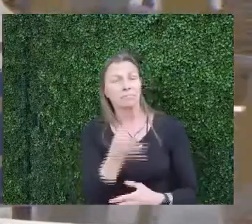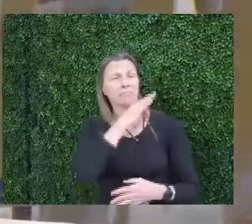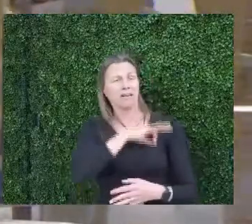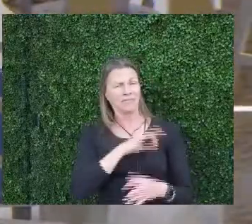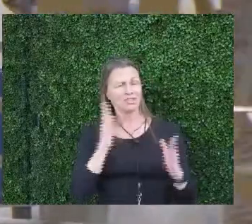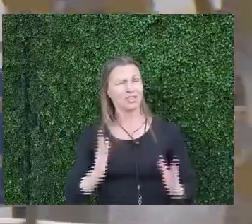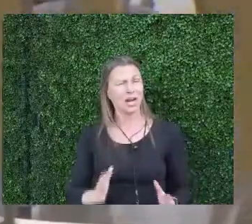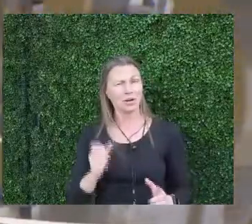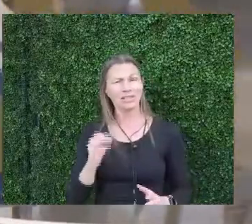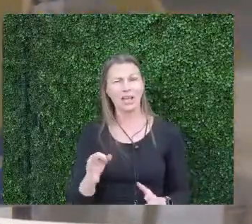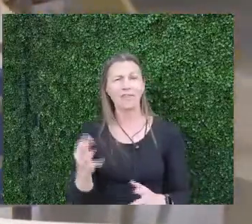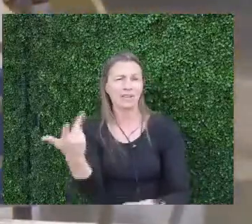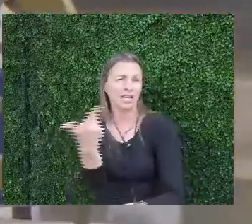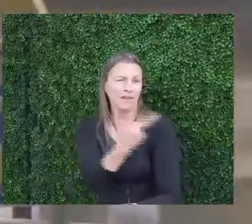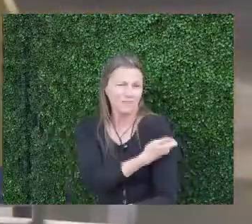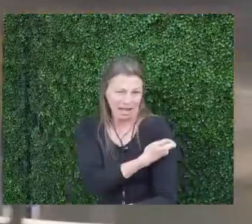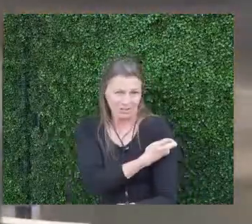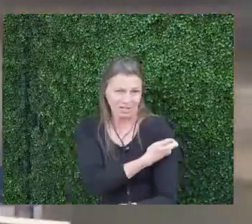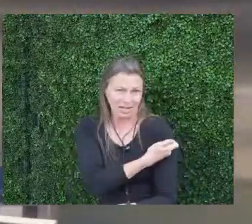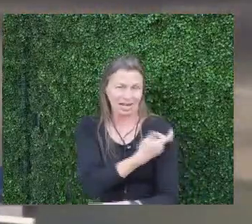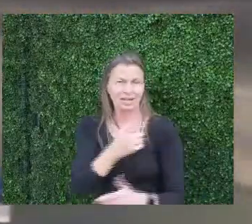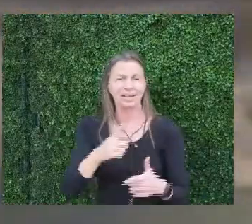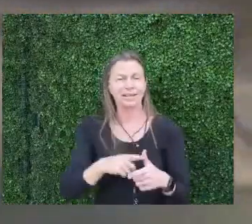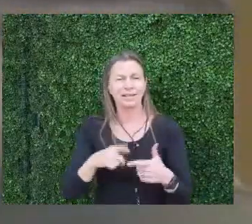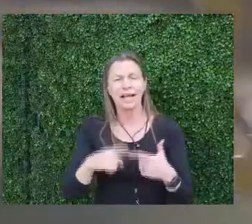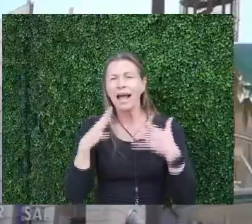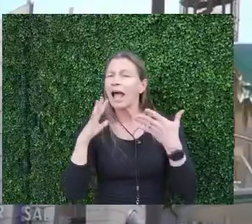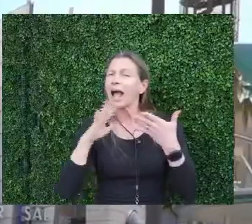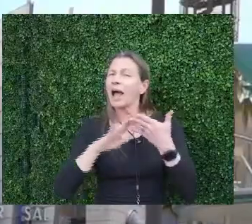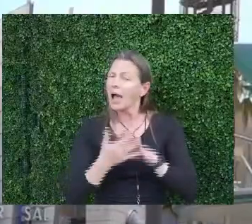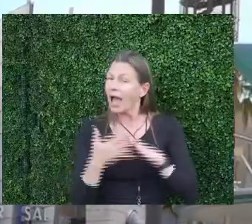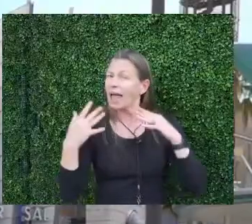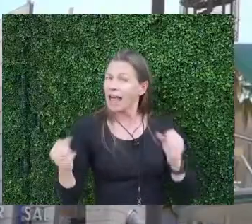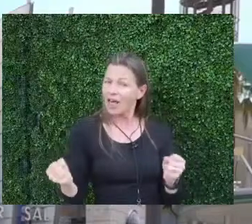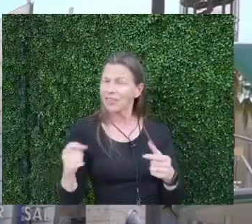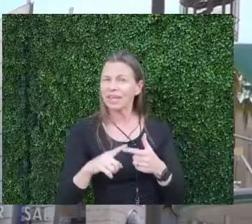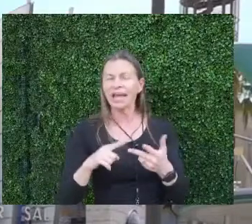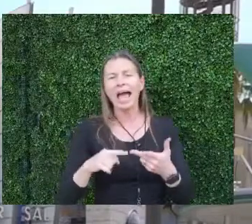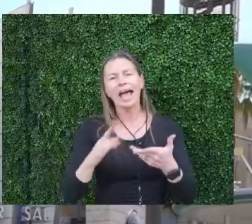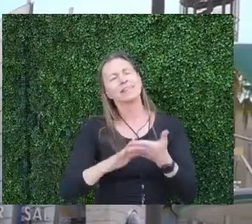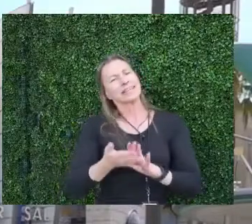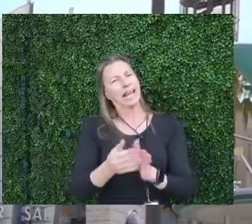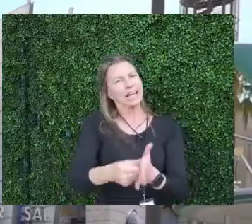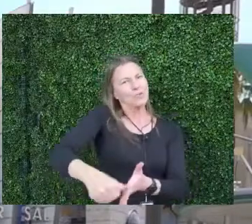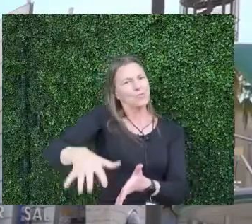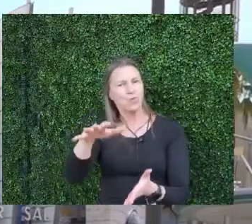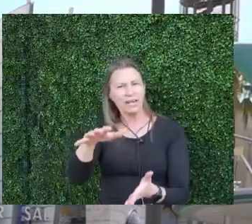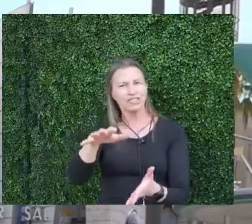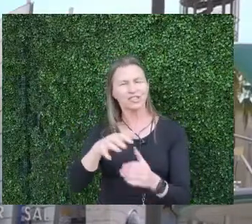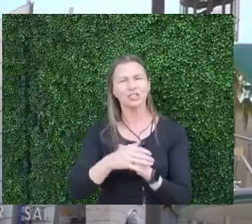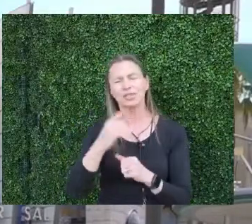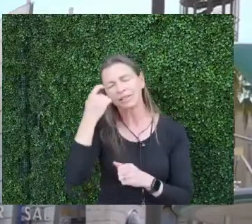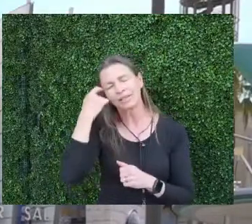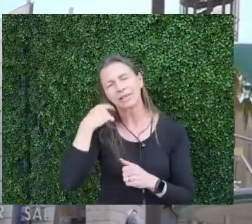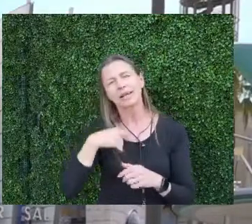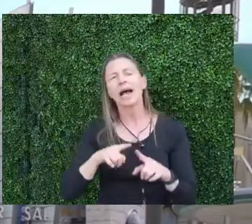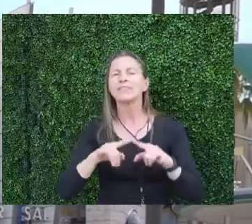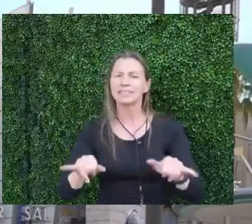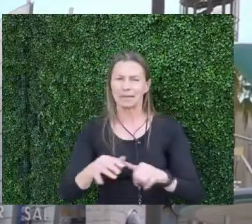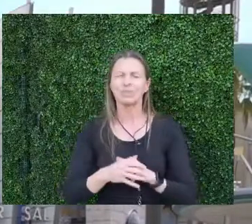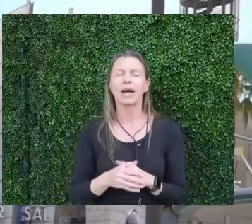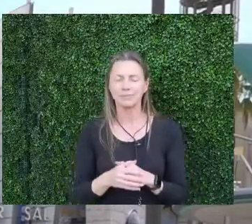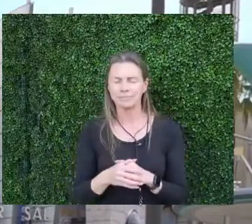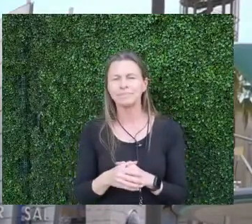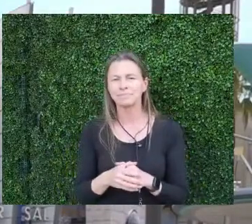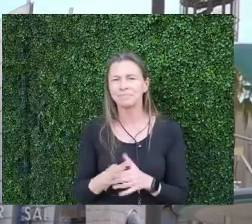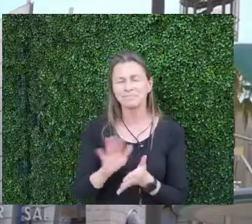of getting vaccinated, getting healthy, and getting rich at the exact same time. Nice